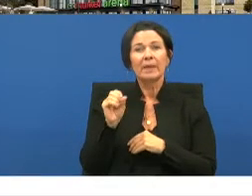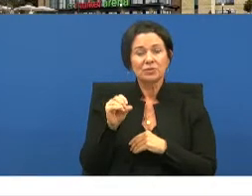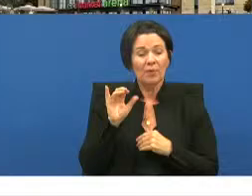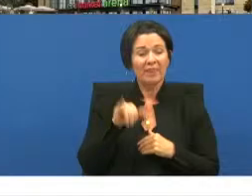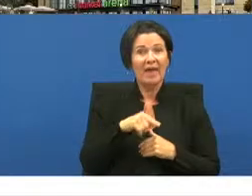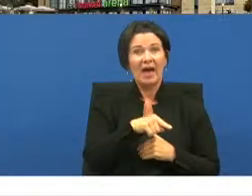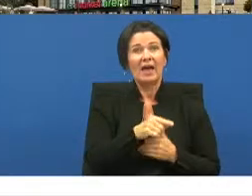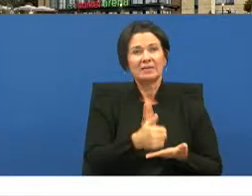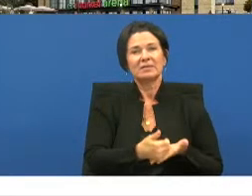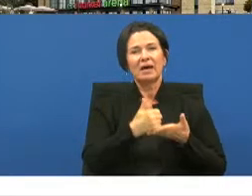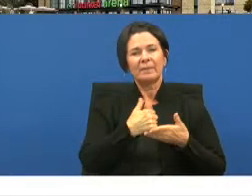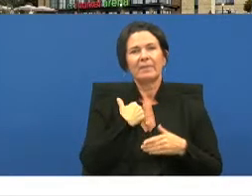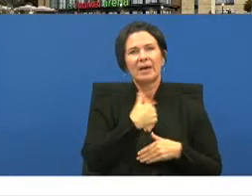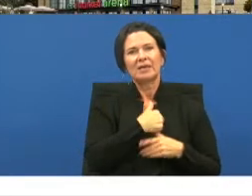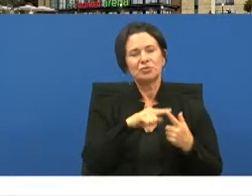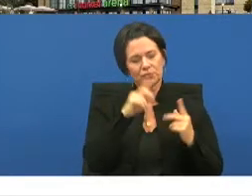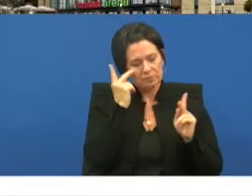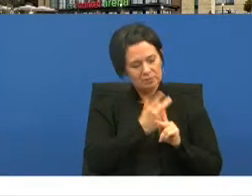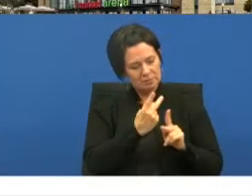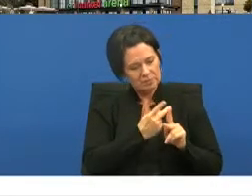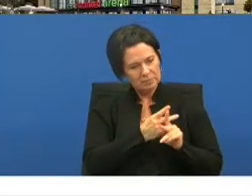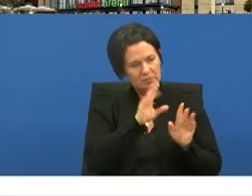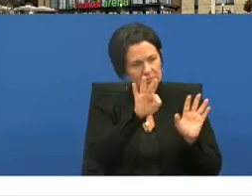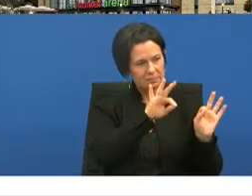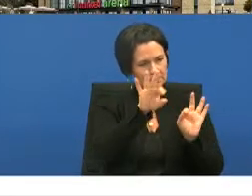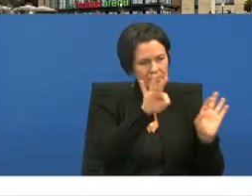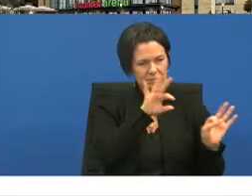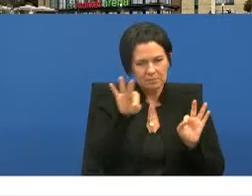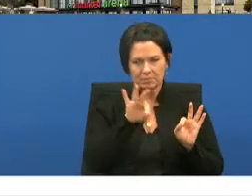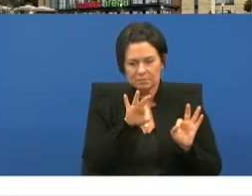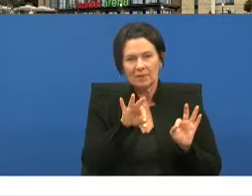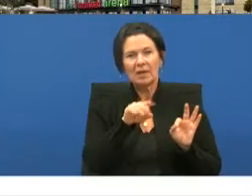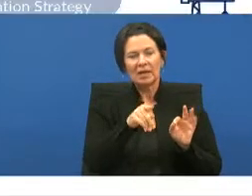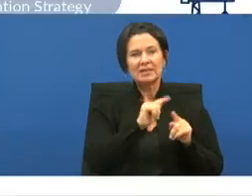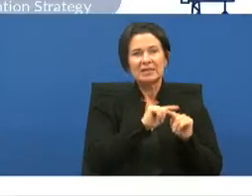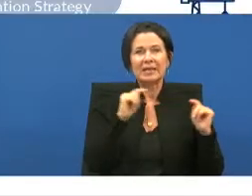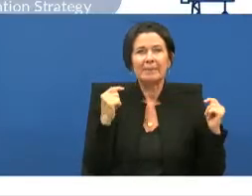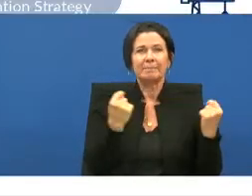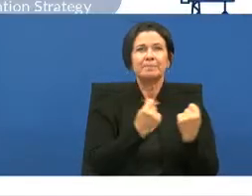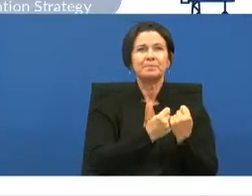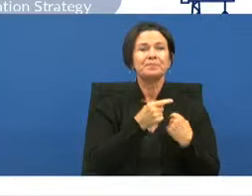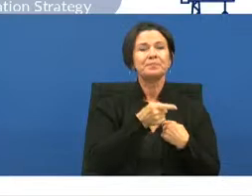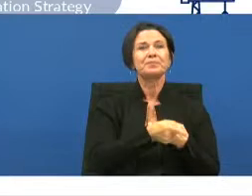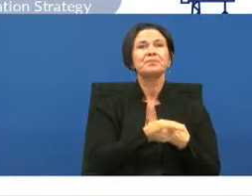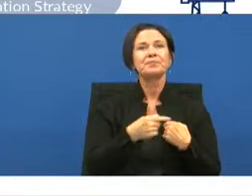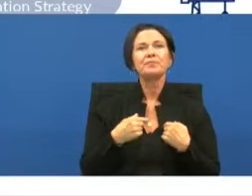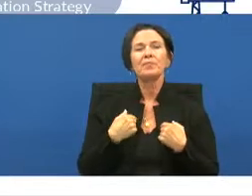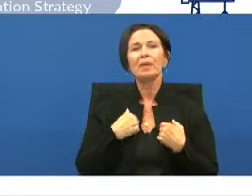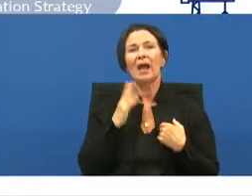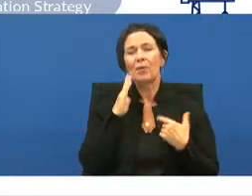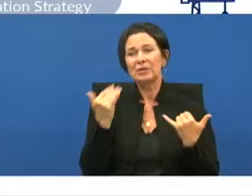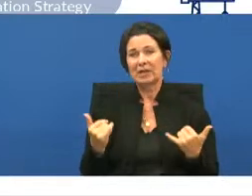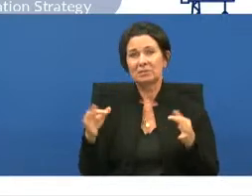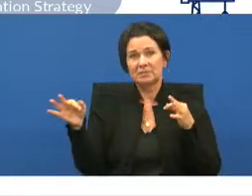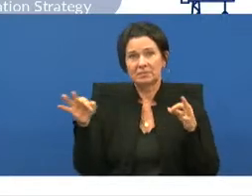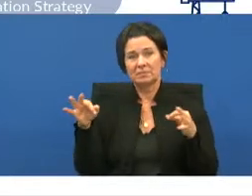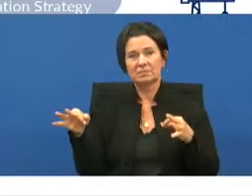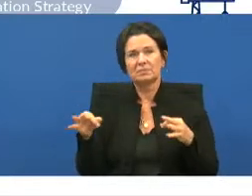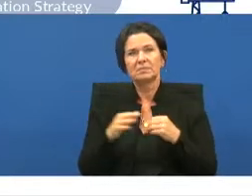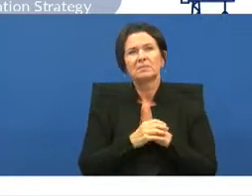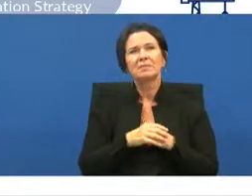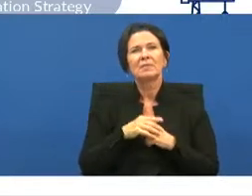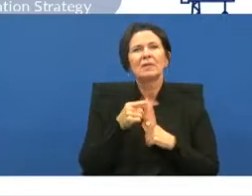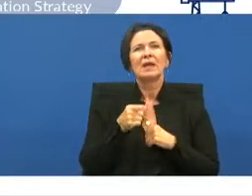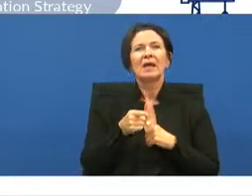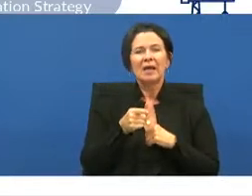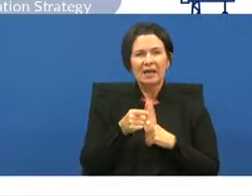to craft the team that we crafted for this, which I will describe, which is very